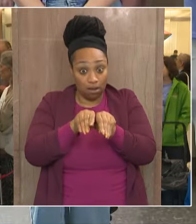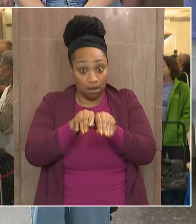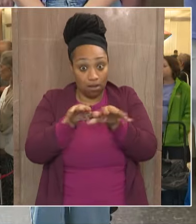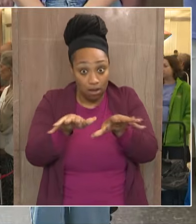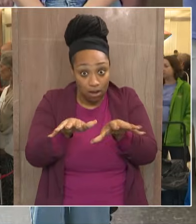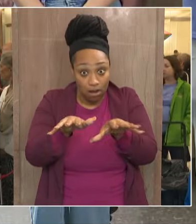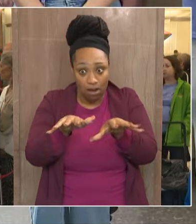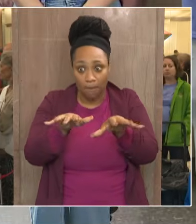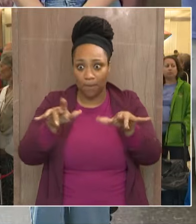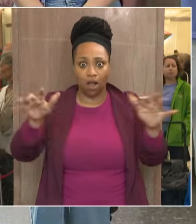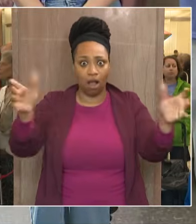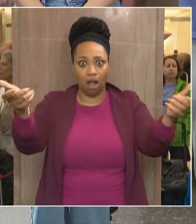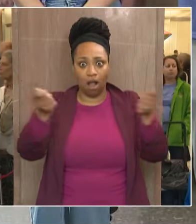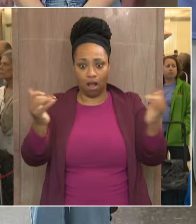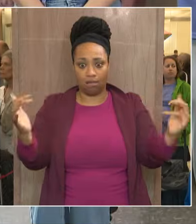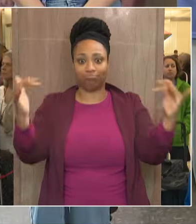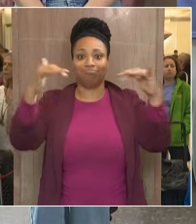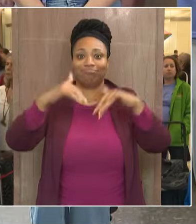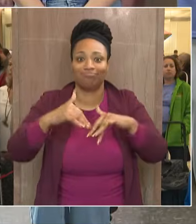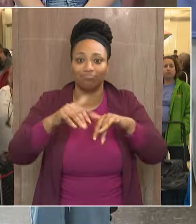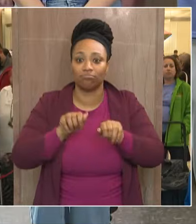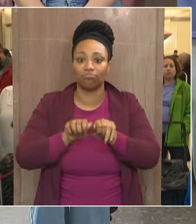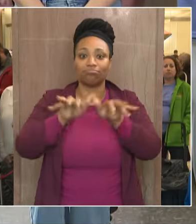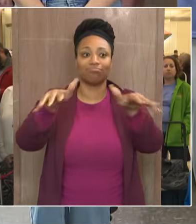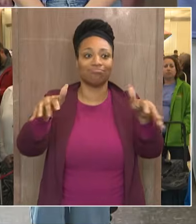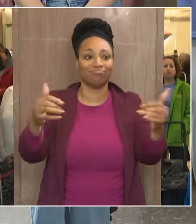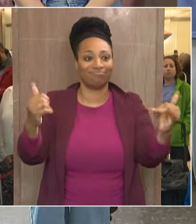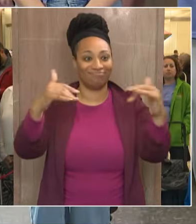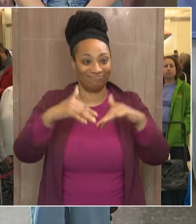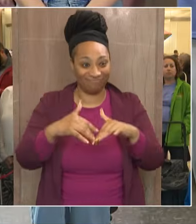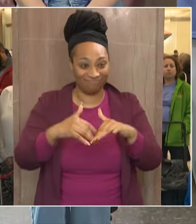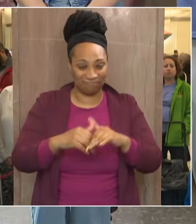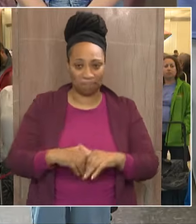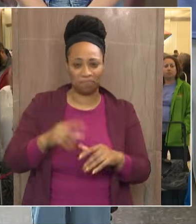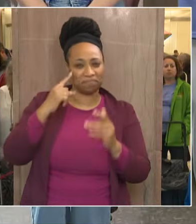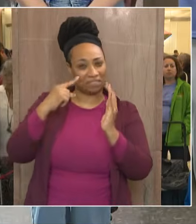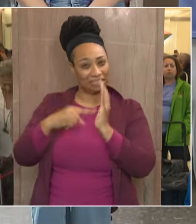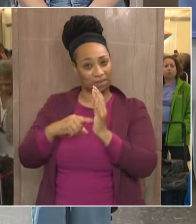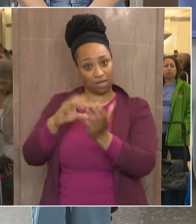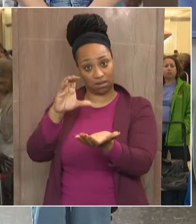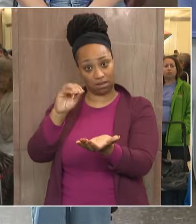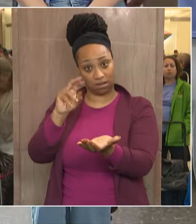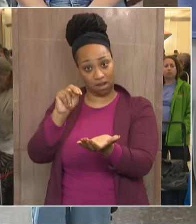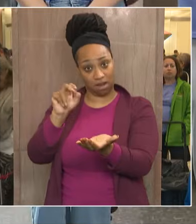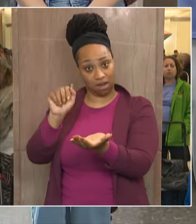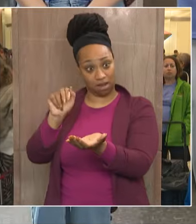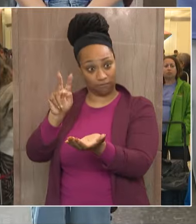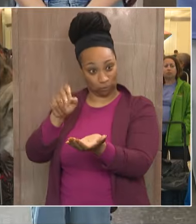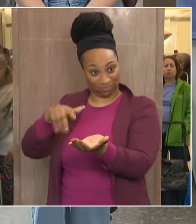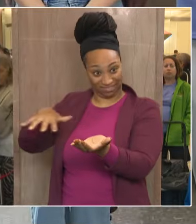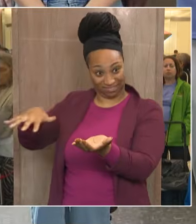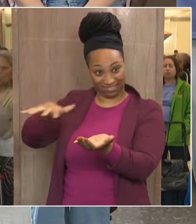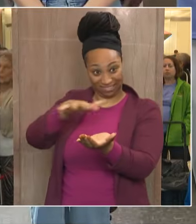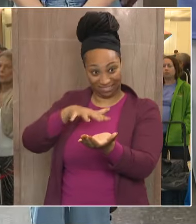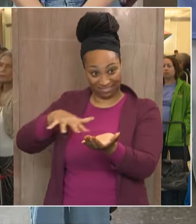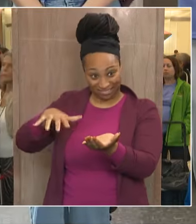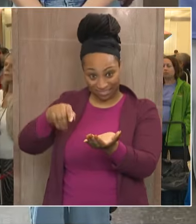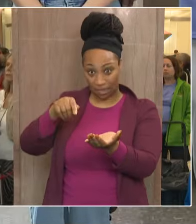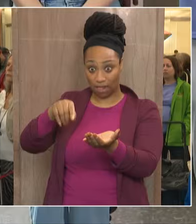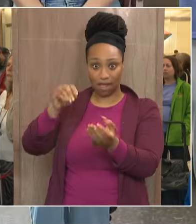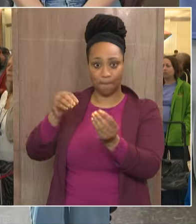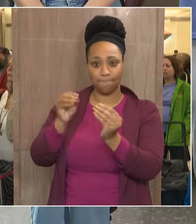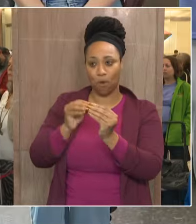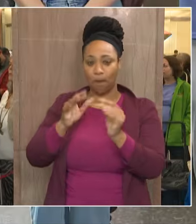Connecticut Avenue Promenade. Leona started to mention that, and thinking about Farragut Square as a really important gateway